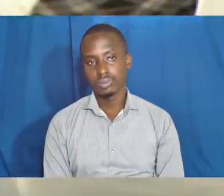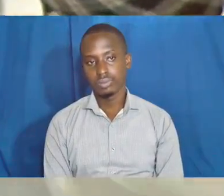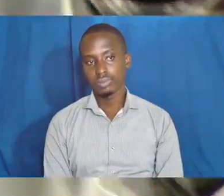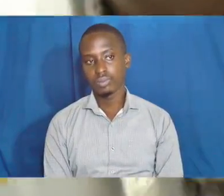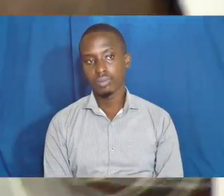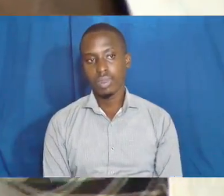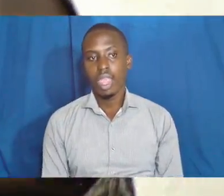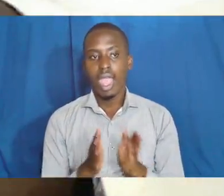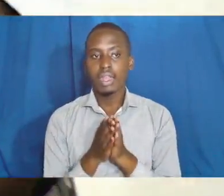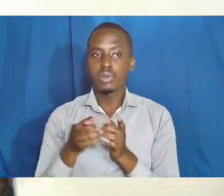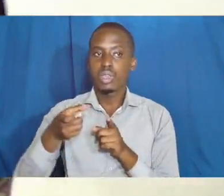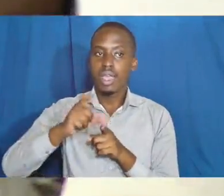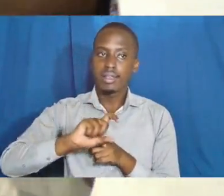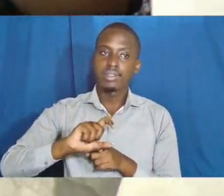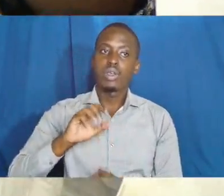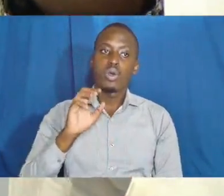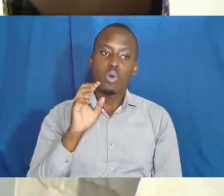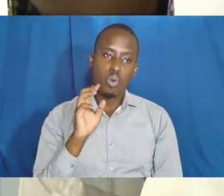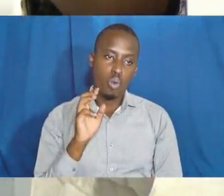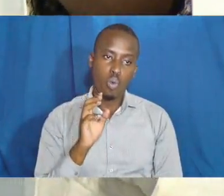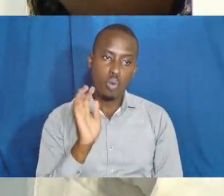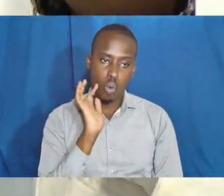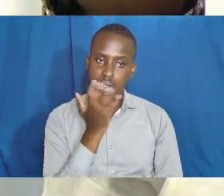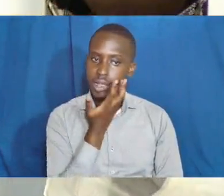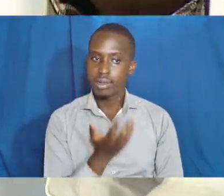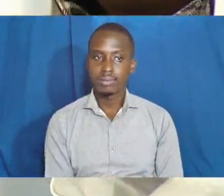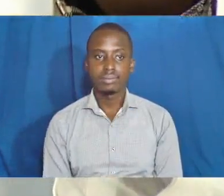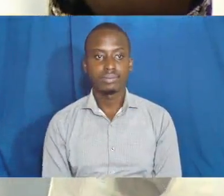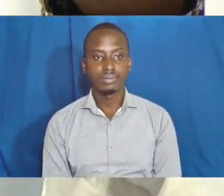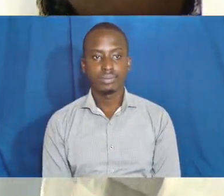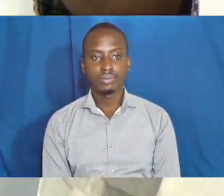And then we add water in it.